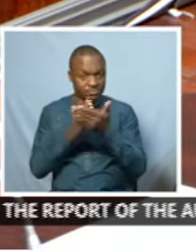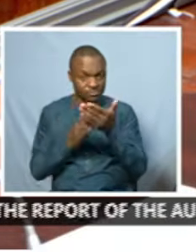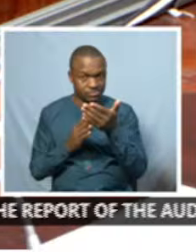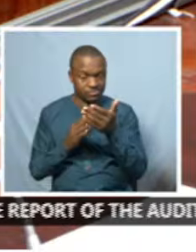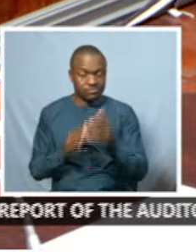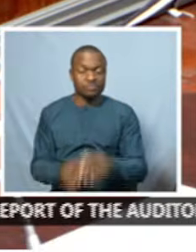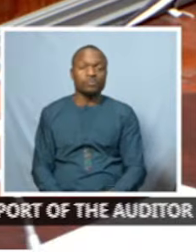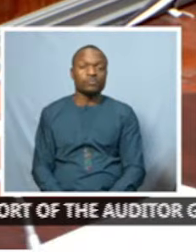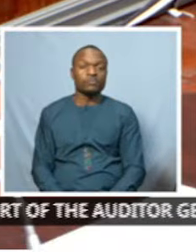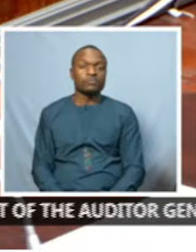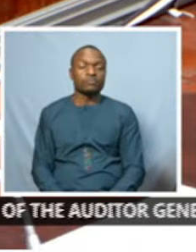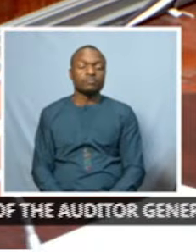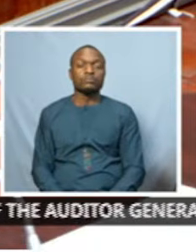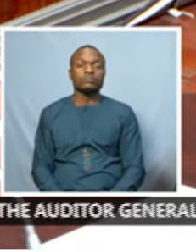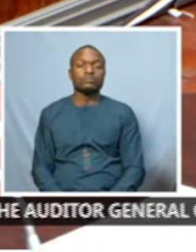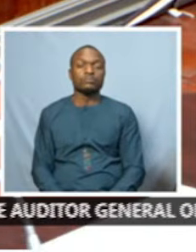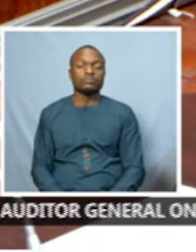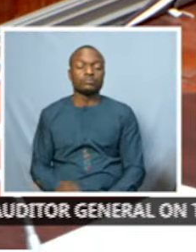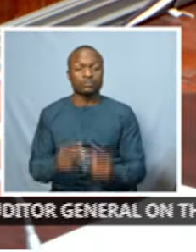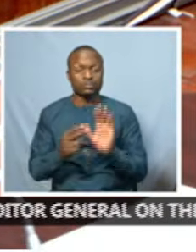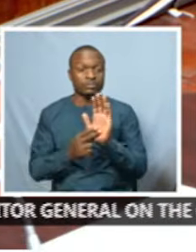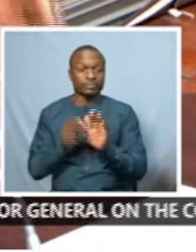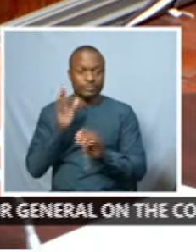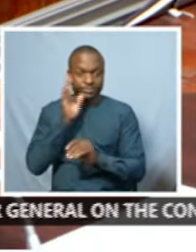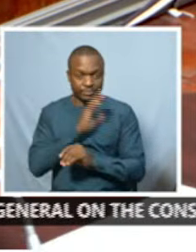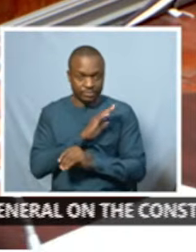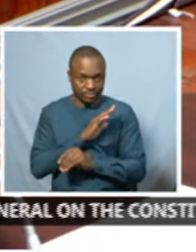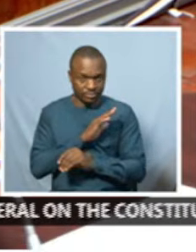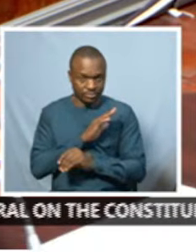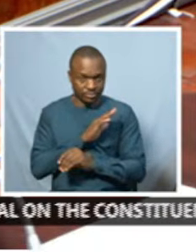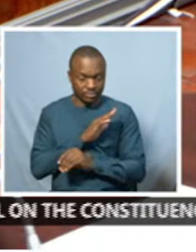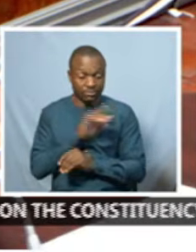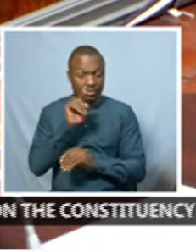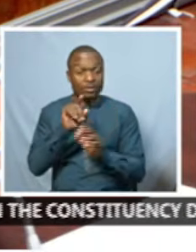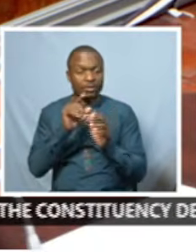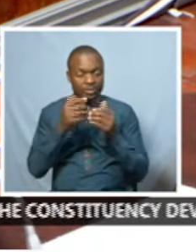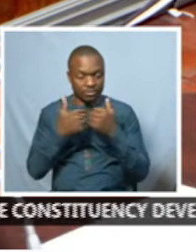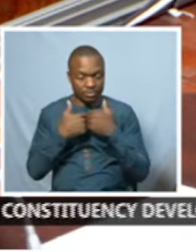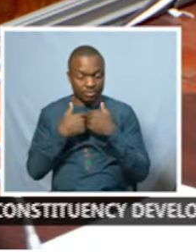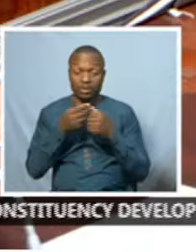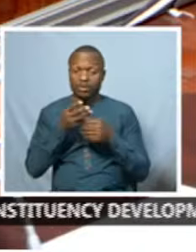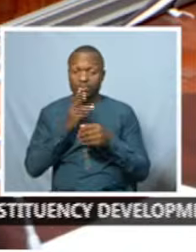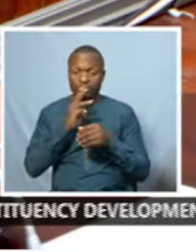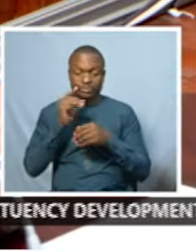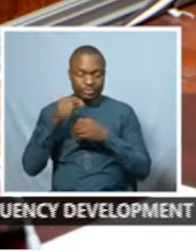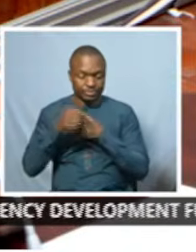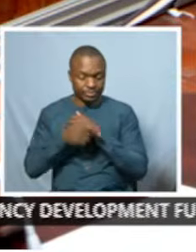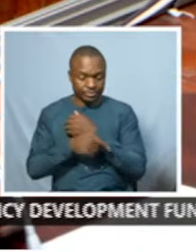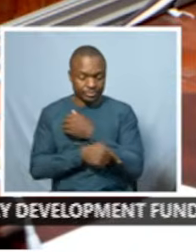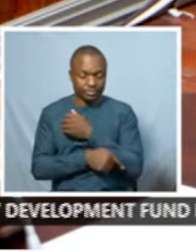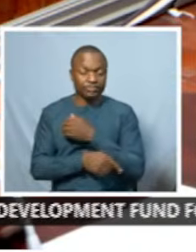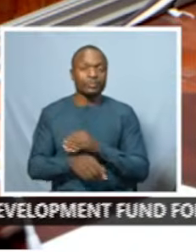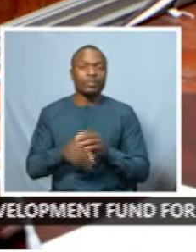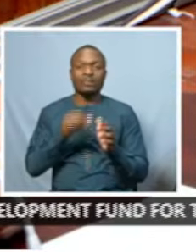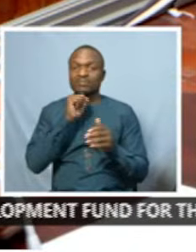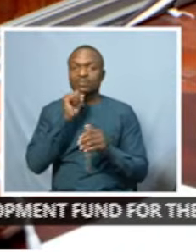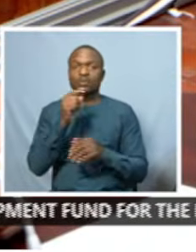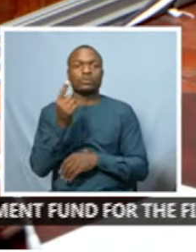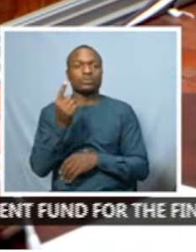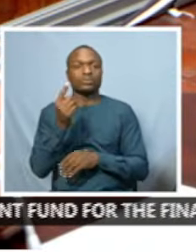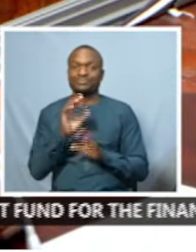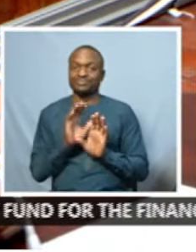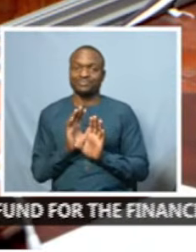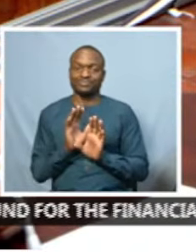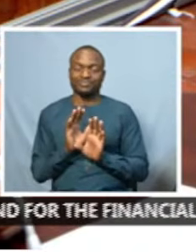them are, as I indicated earlier, you have borehole to sink a borehole. Not only one